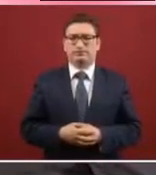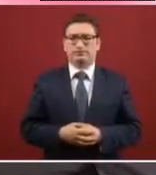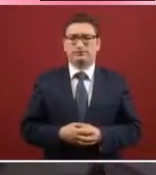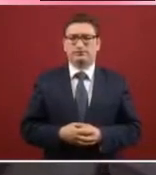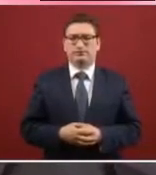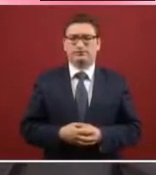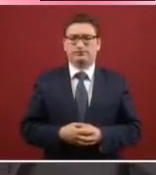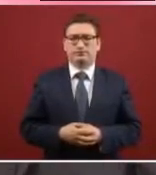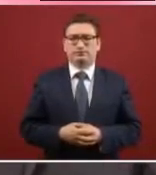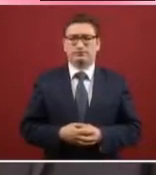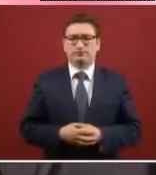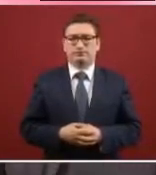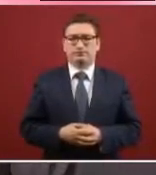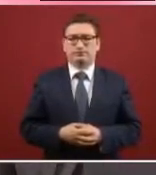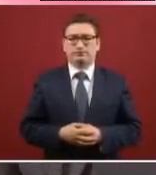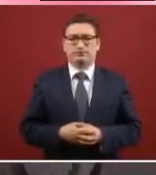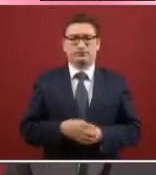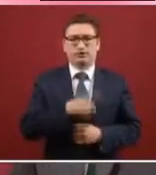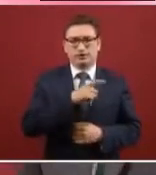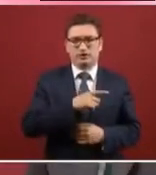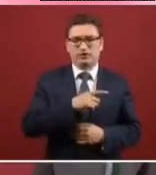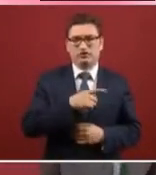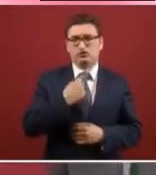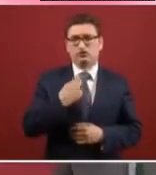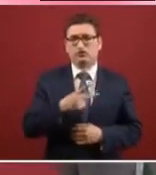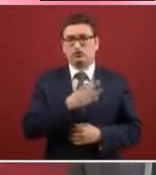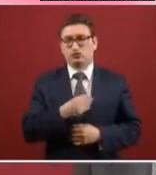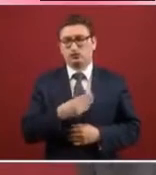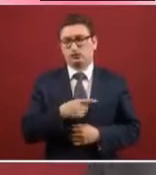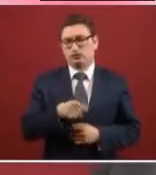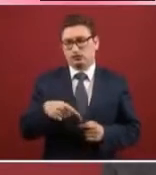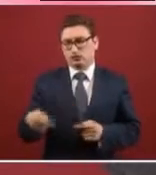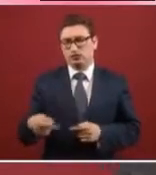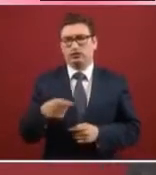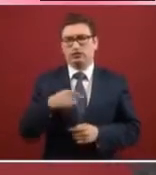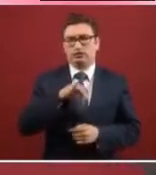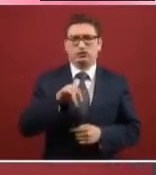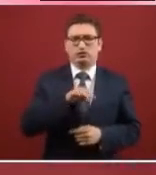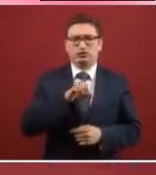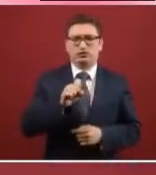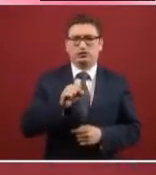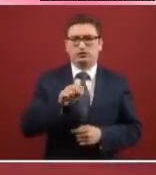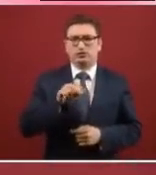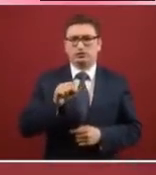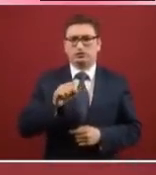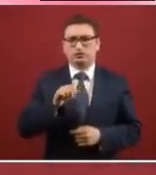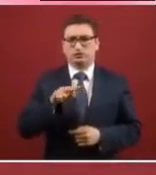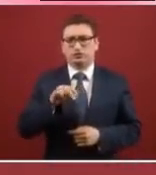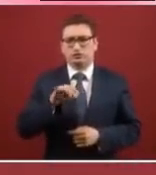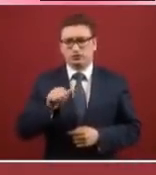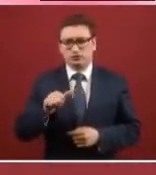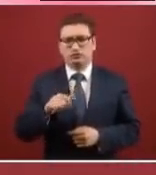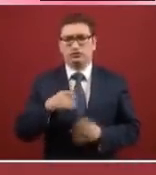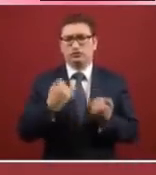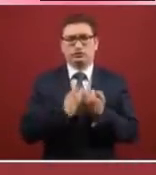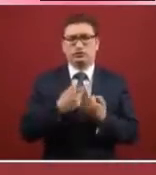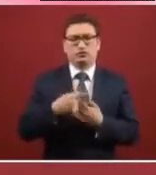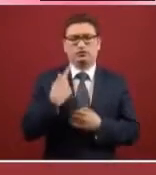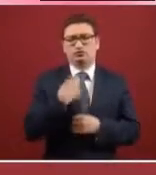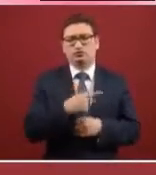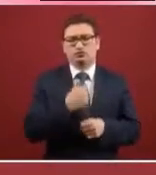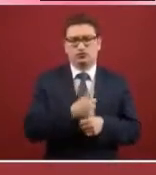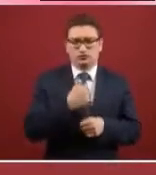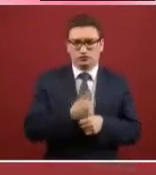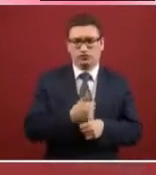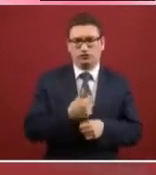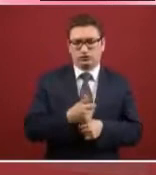Papá de Jesús Silva, Papá de Jesús Silva, abuelo de Jesús Silva, escritor, and the grandpa Jesús,